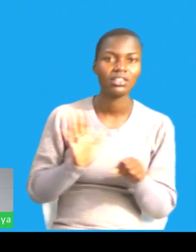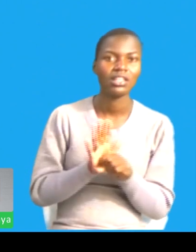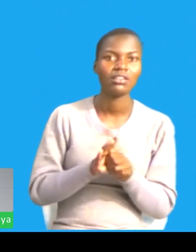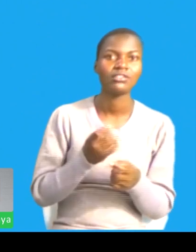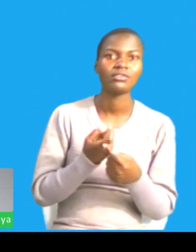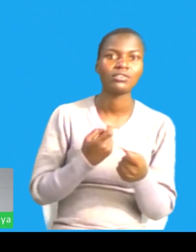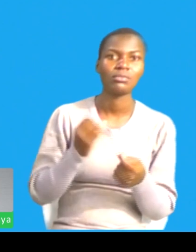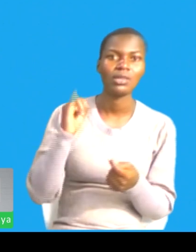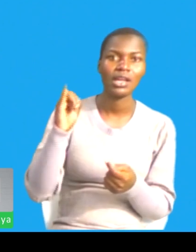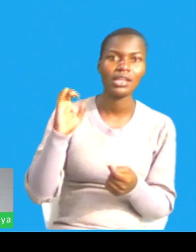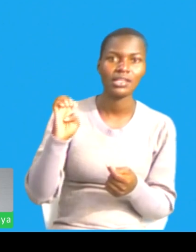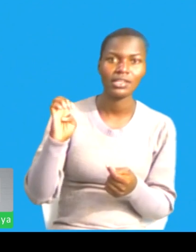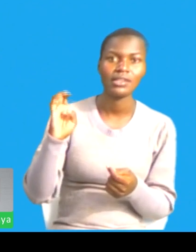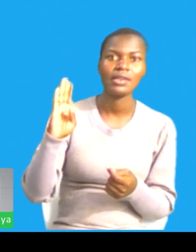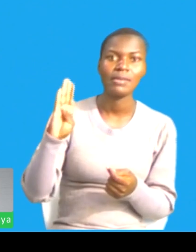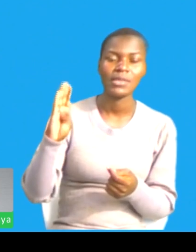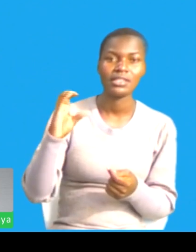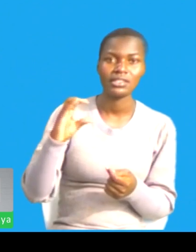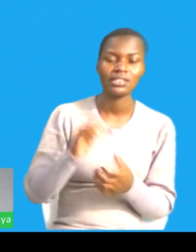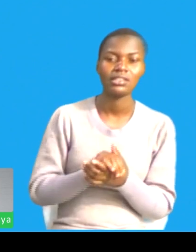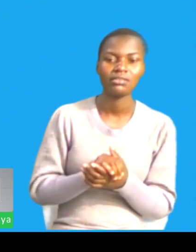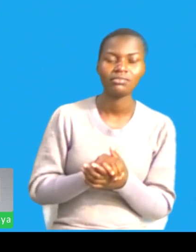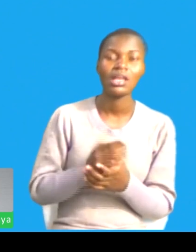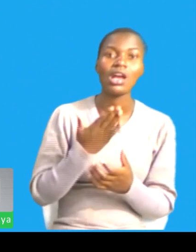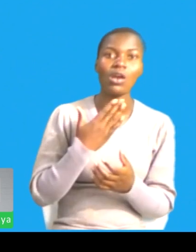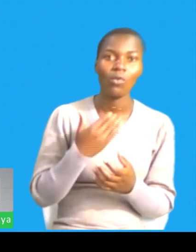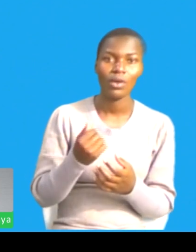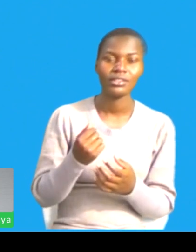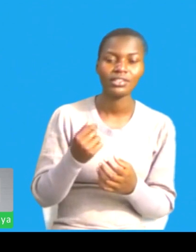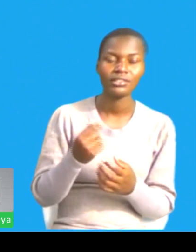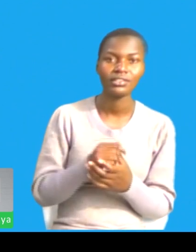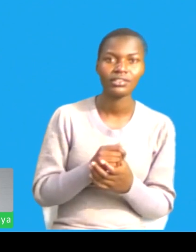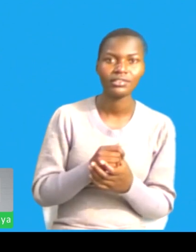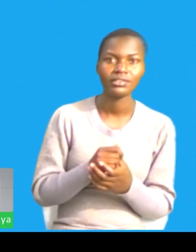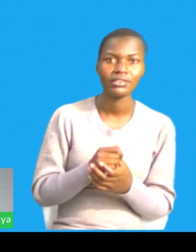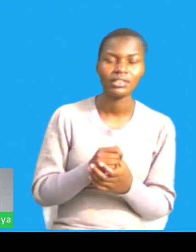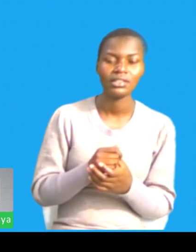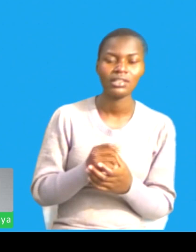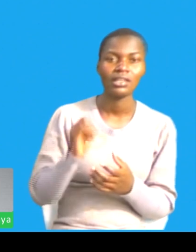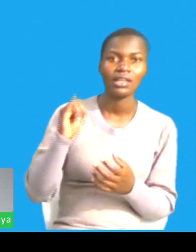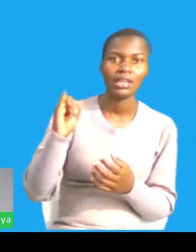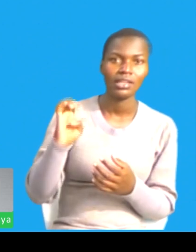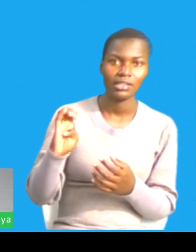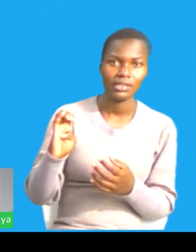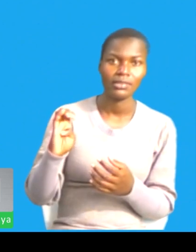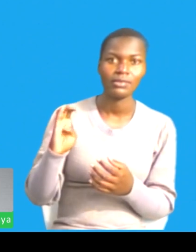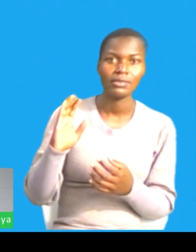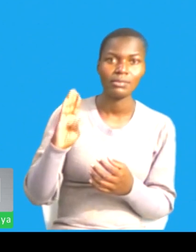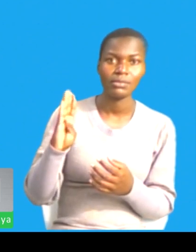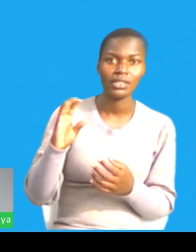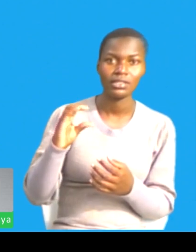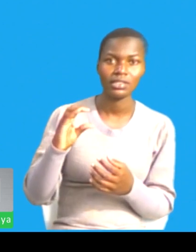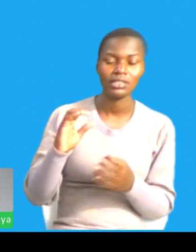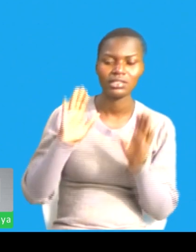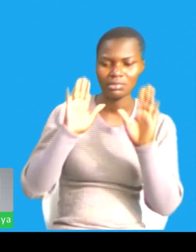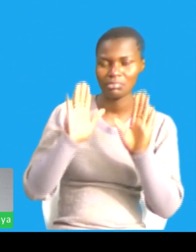wanted to run as an independent candidate. IEBC ilituzuia. So IEBC is very important that it is independent. Okay.